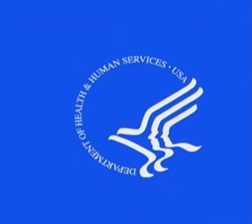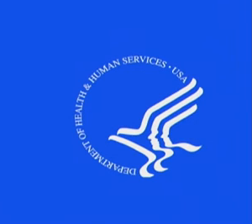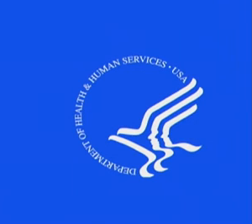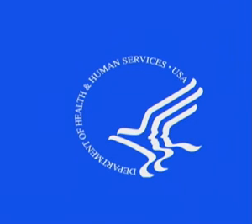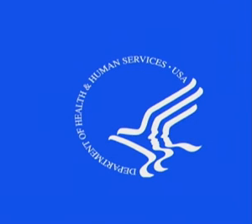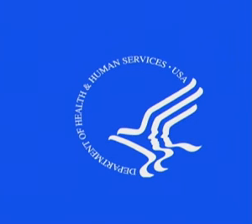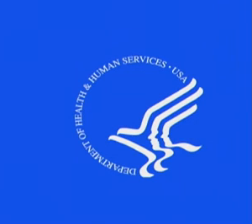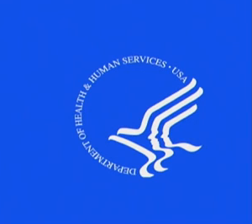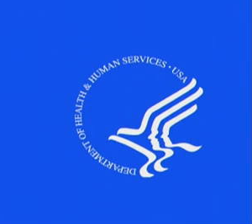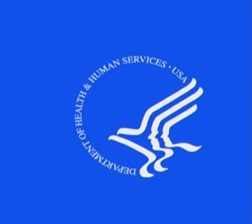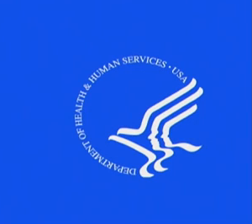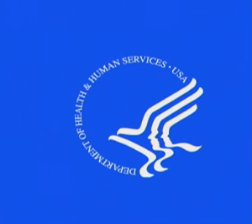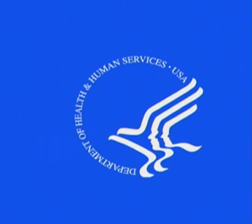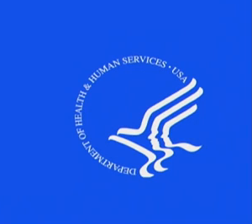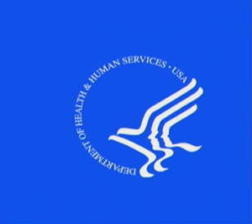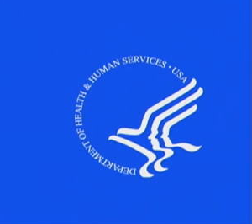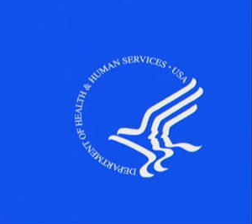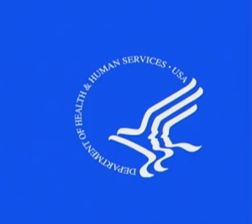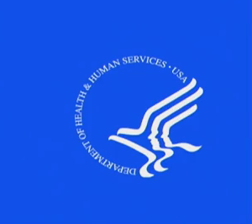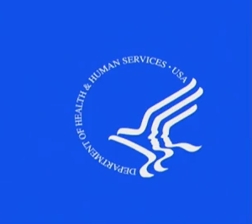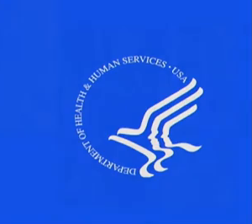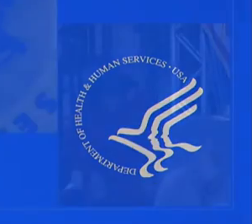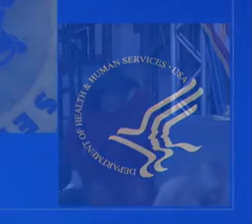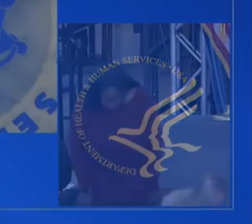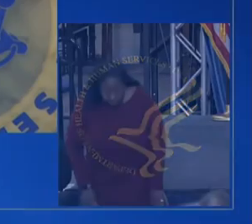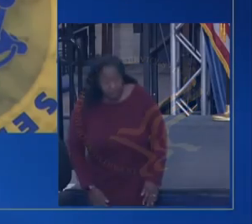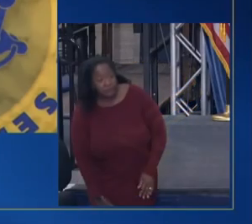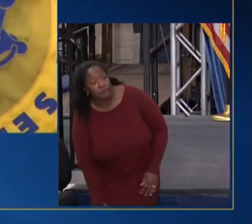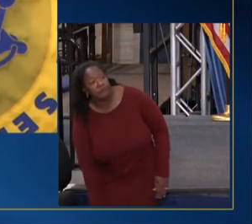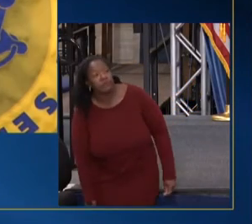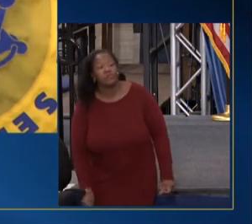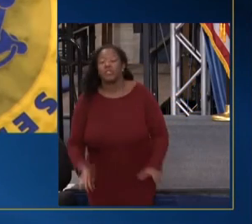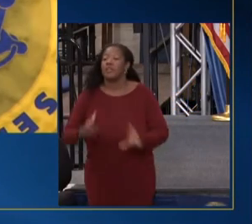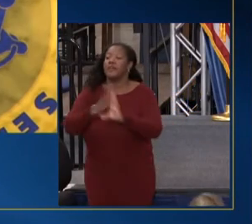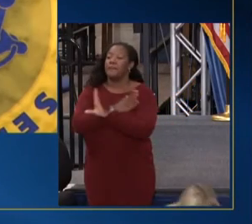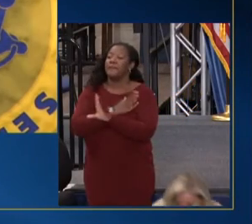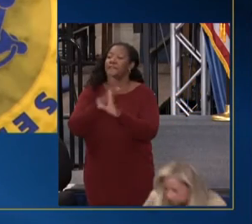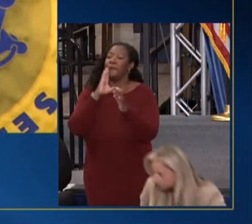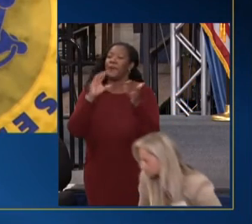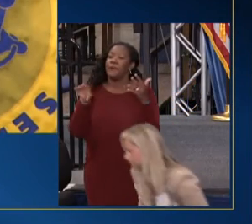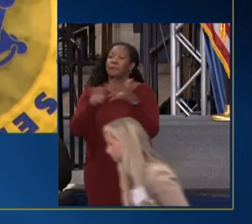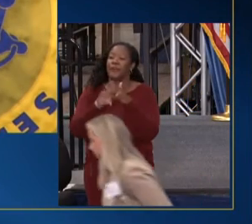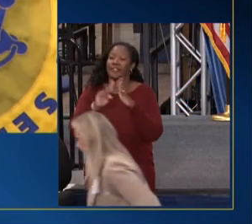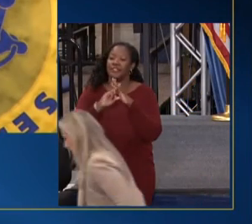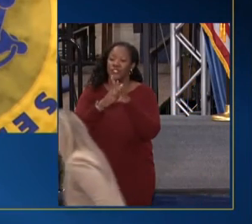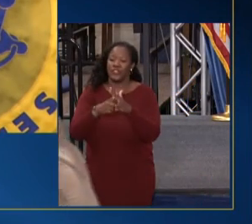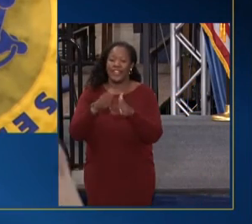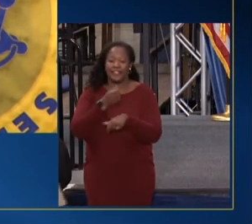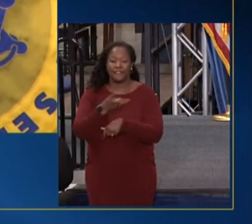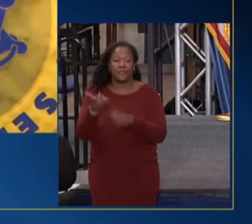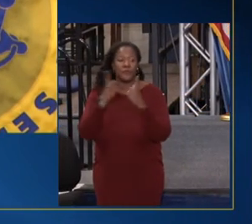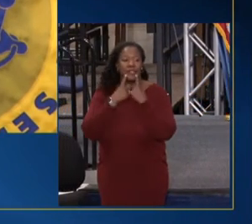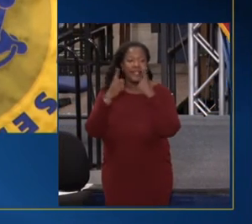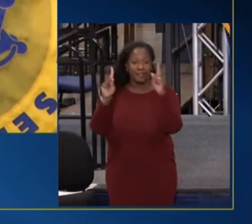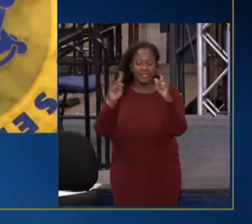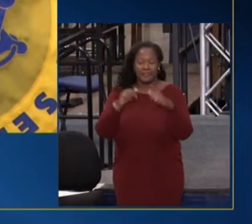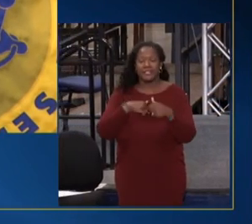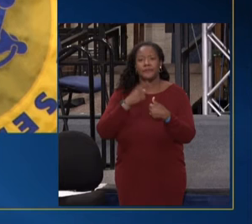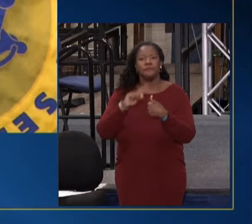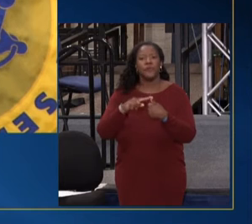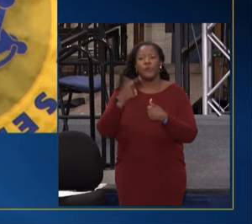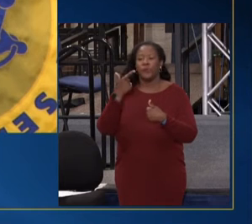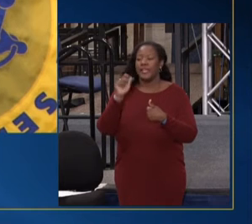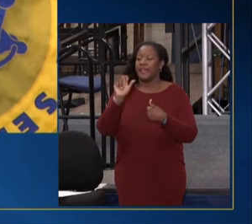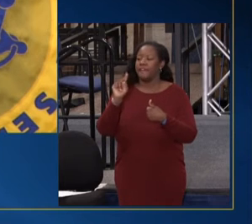You know, before going to break, I made a couple of announcements. And one of them is that we have gender neutral